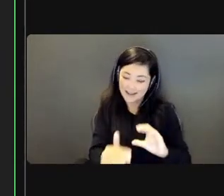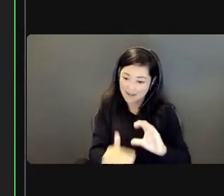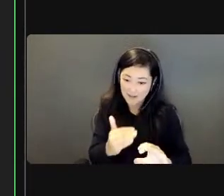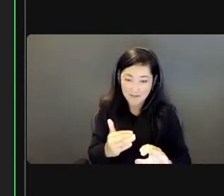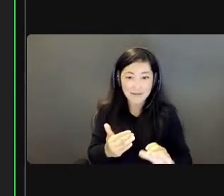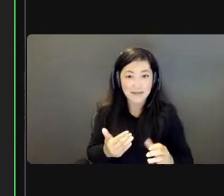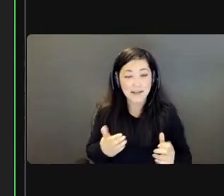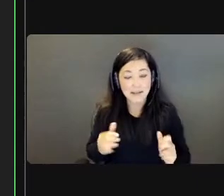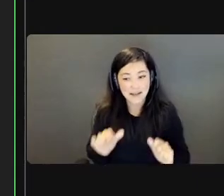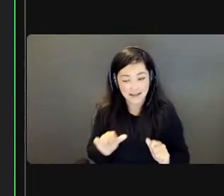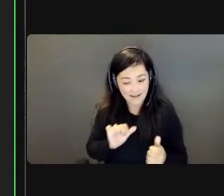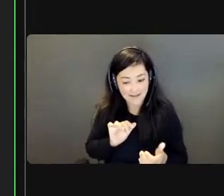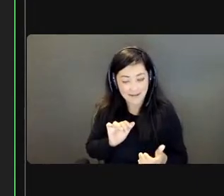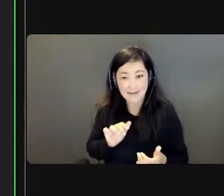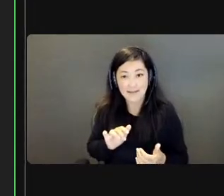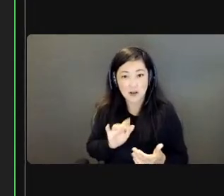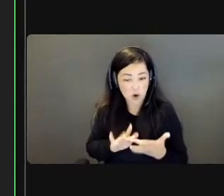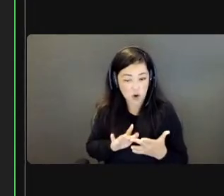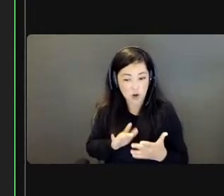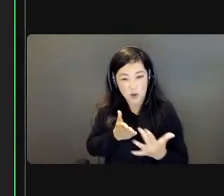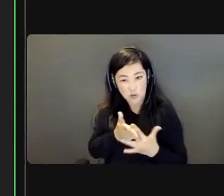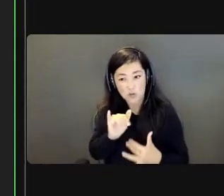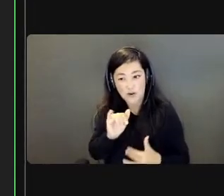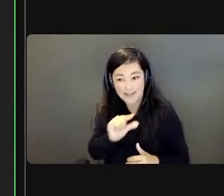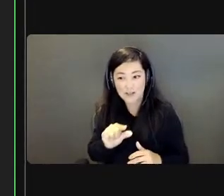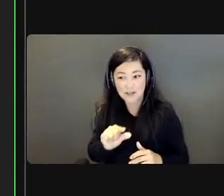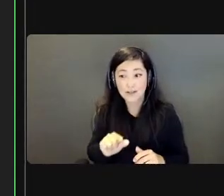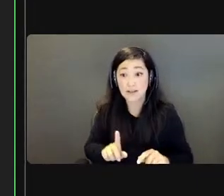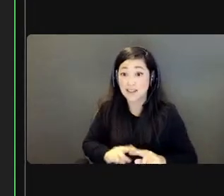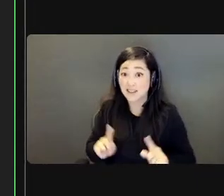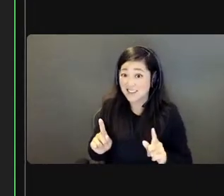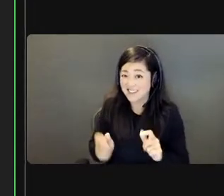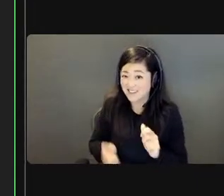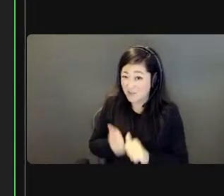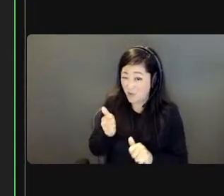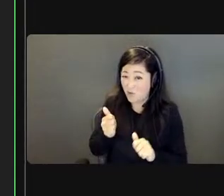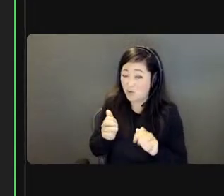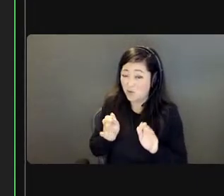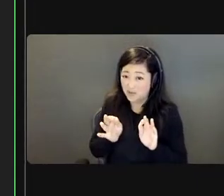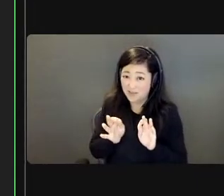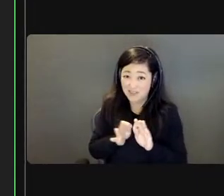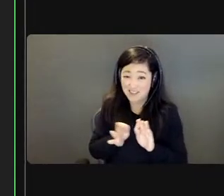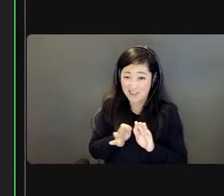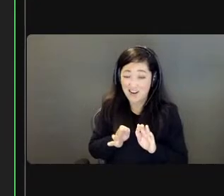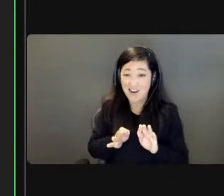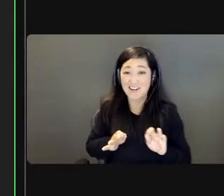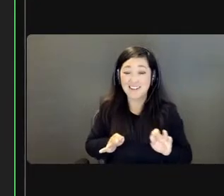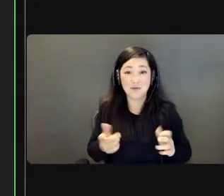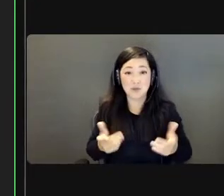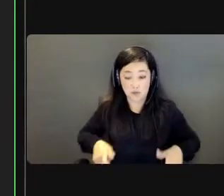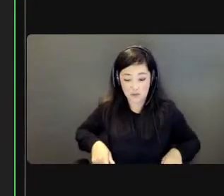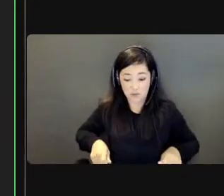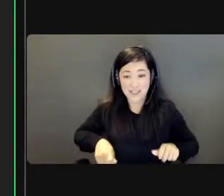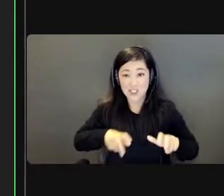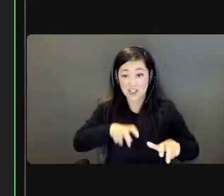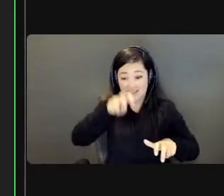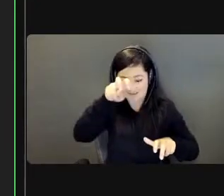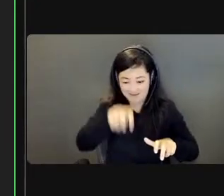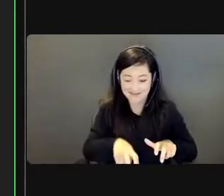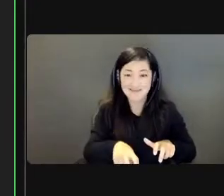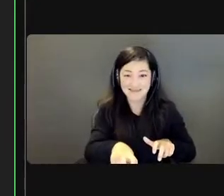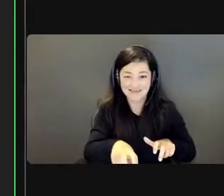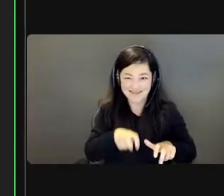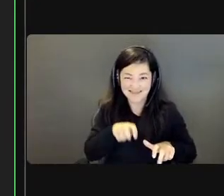Instagram. But the cost, the biggest cost was definitely the wheelchair lift. I also have hand controls to be able to drive.